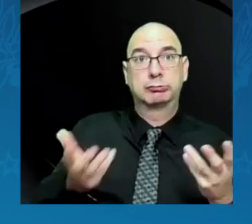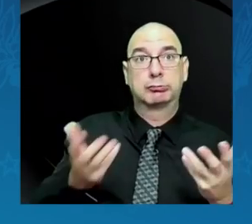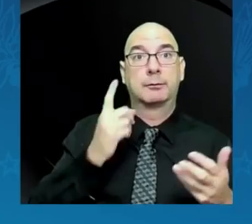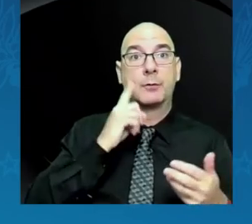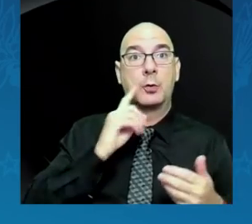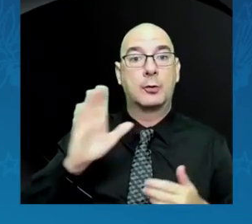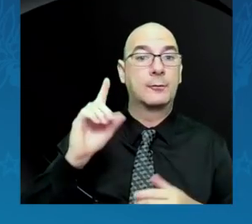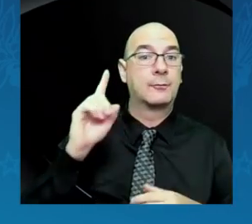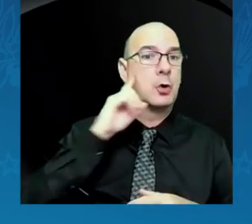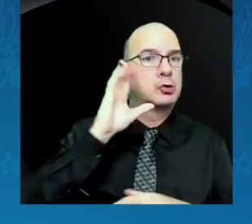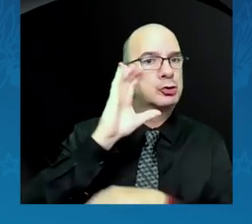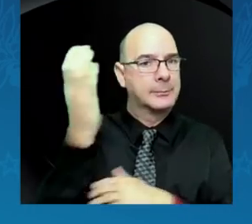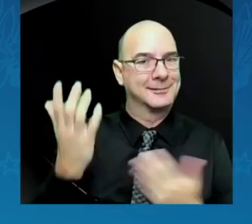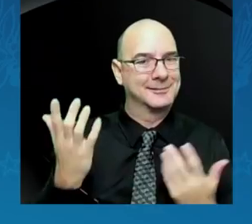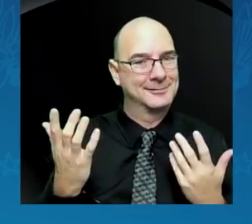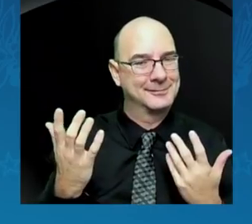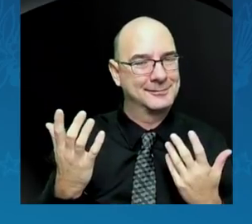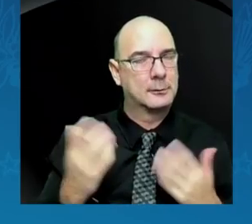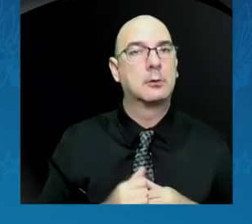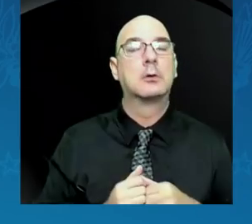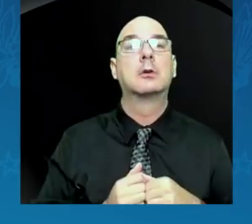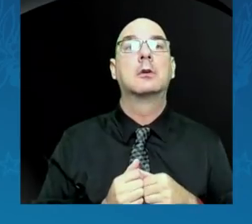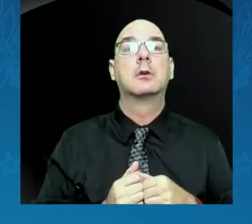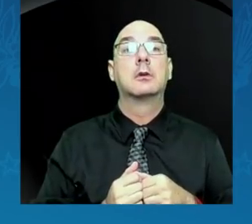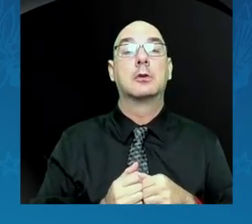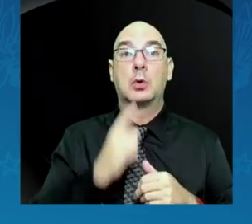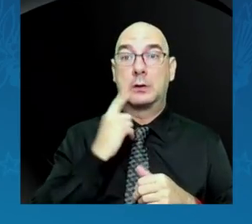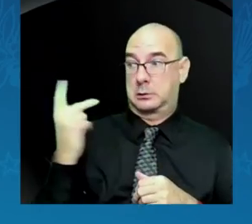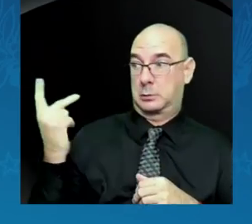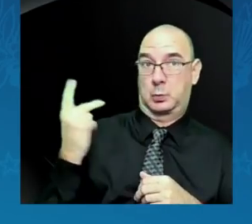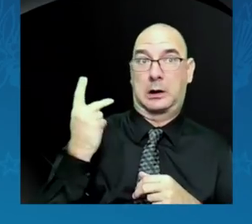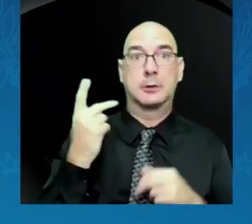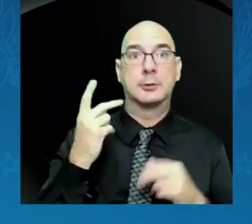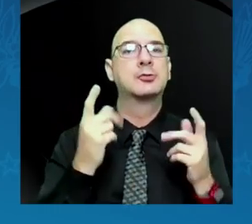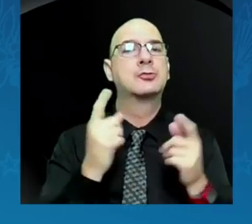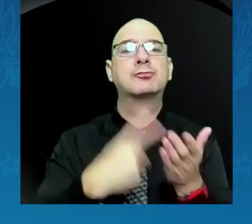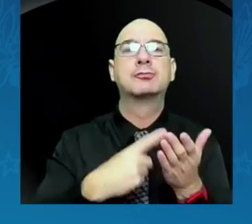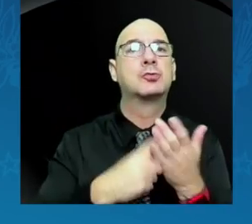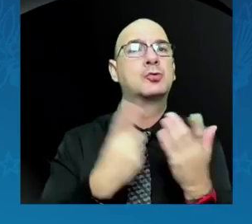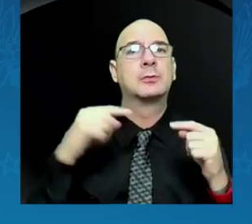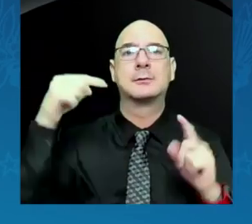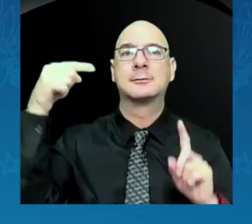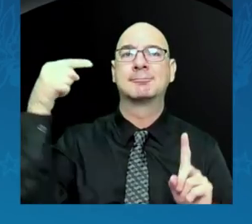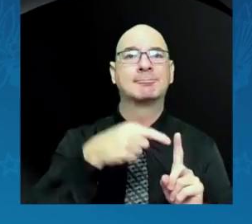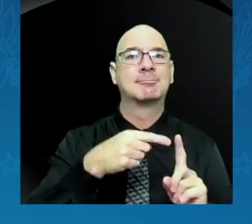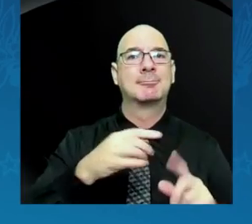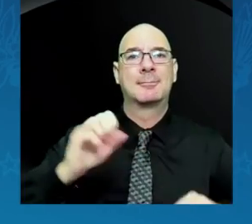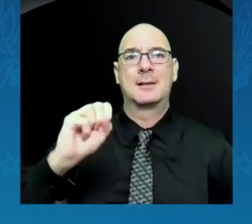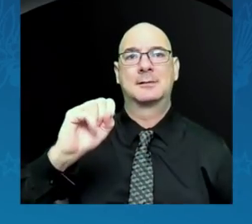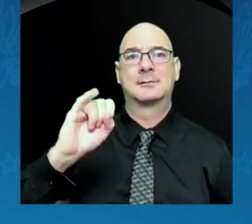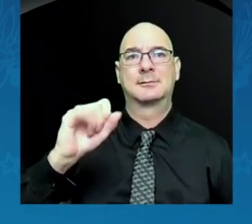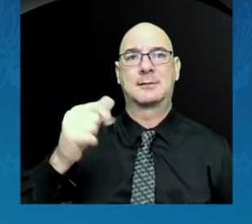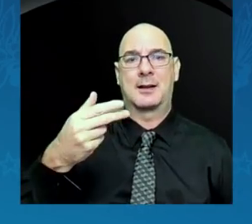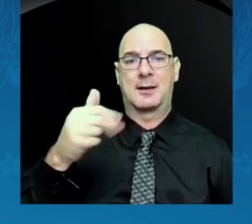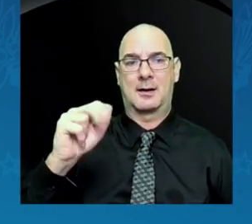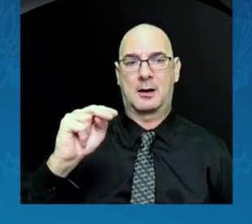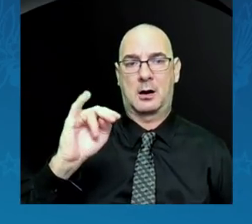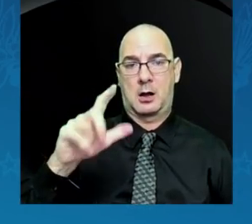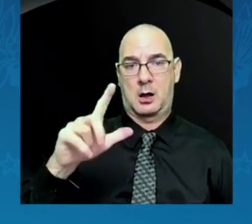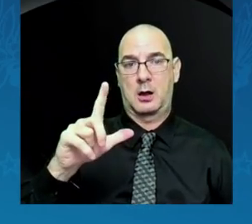about what we will do as it relates to the Sahel, which is a specific region on the continent of